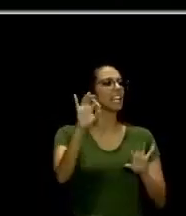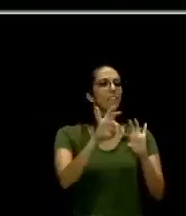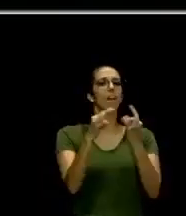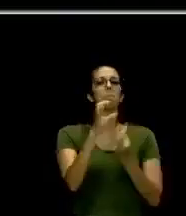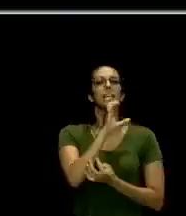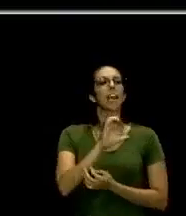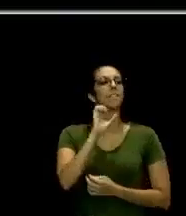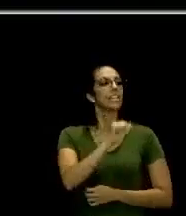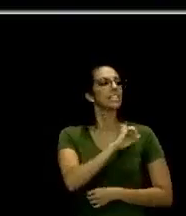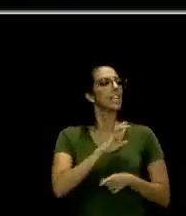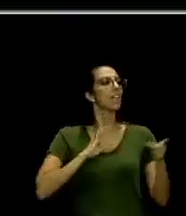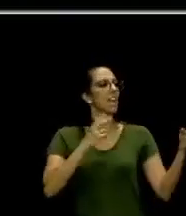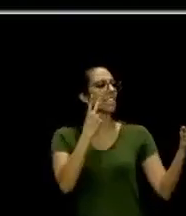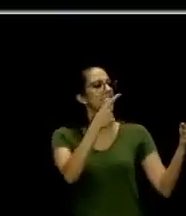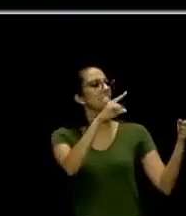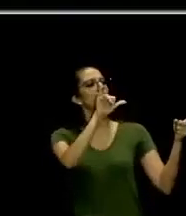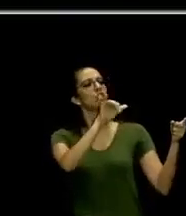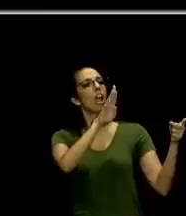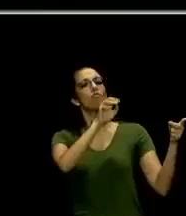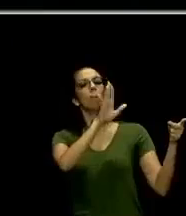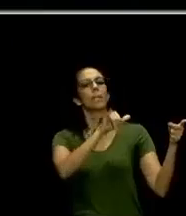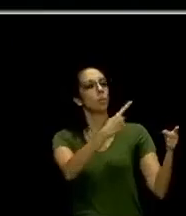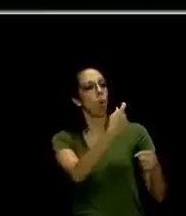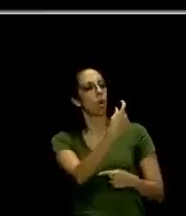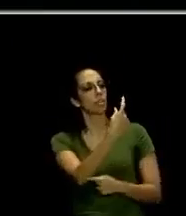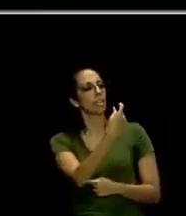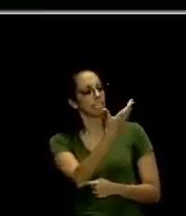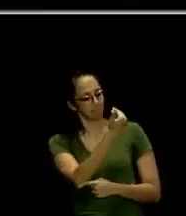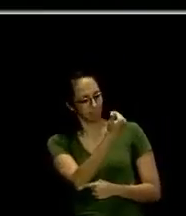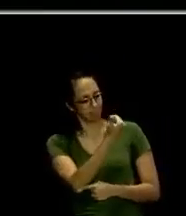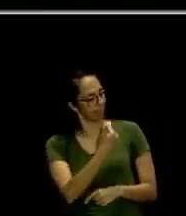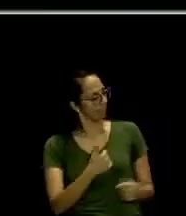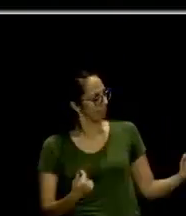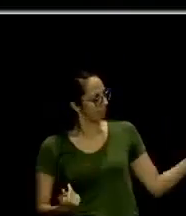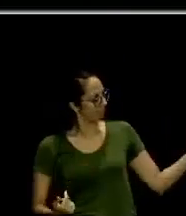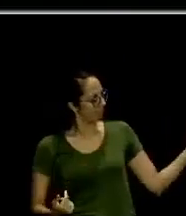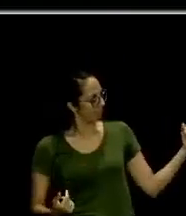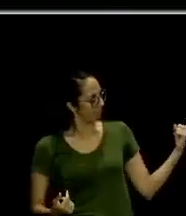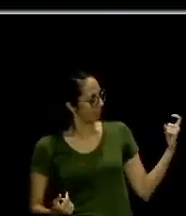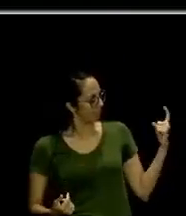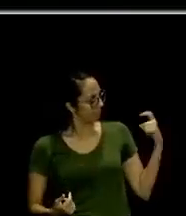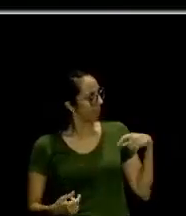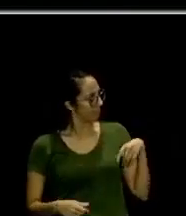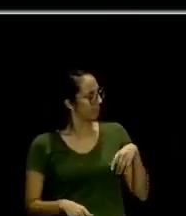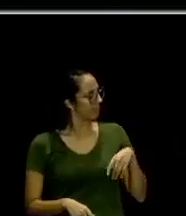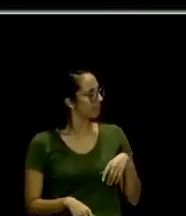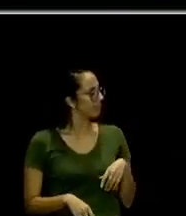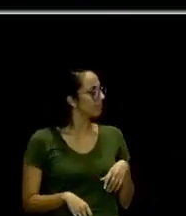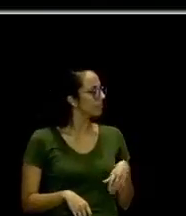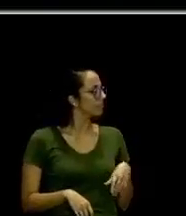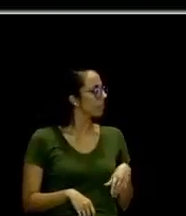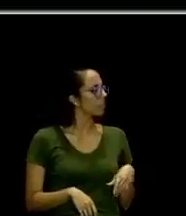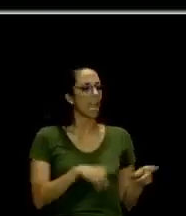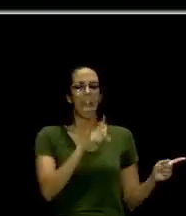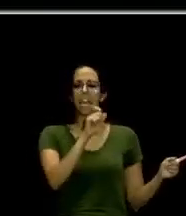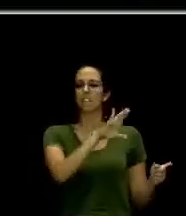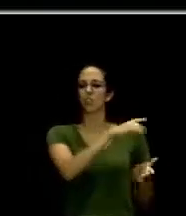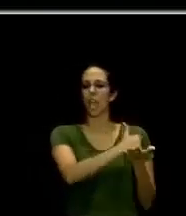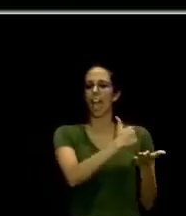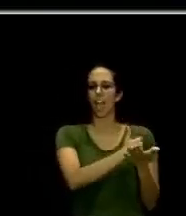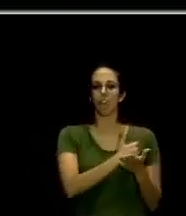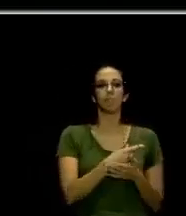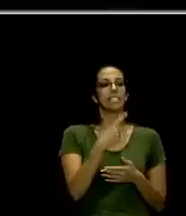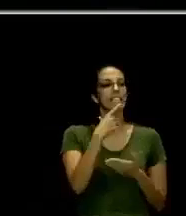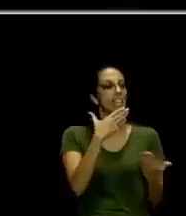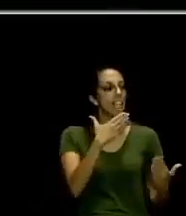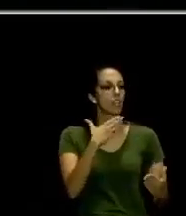I see Jeremy walking, great. Just keep walking, come on all the way up the stage, because we're going to I'm going to need their help so when we say thank you and give